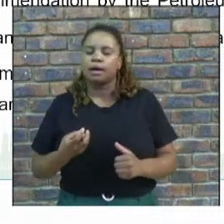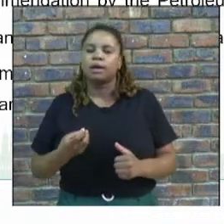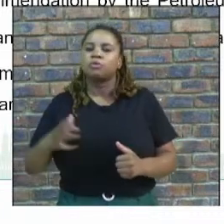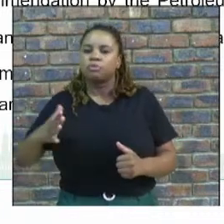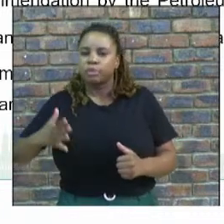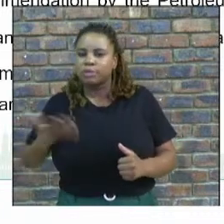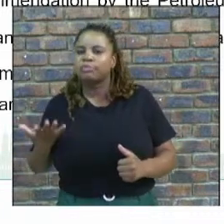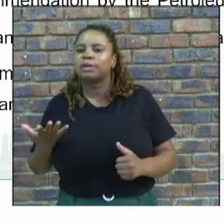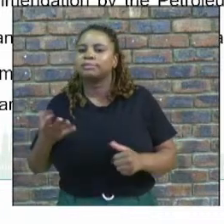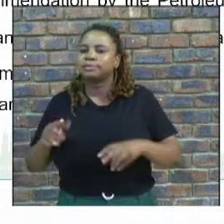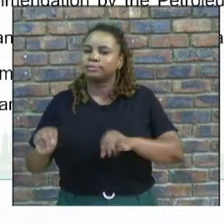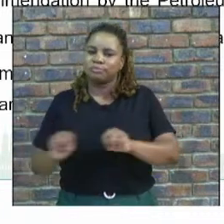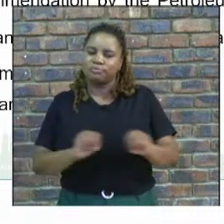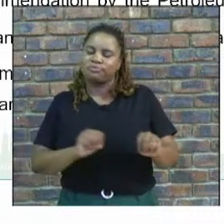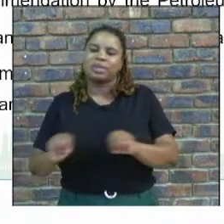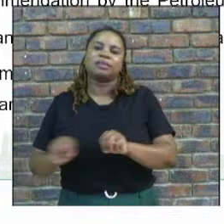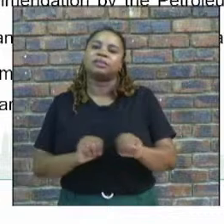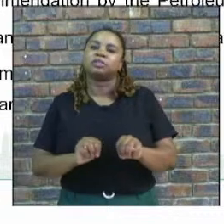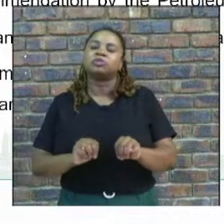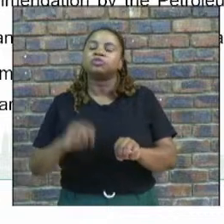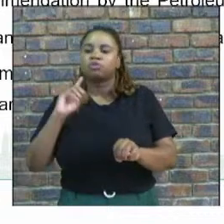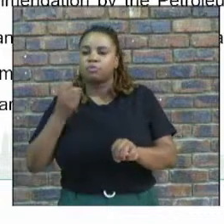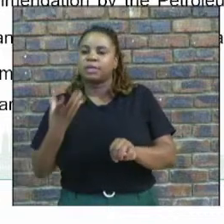having a permit.